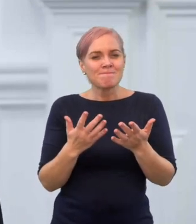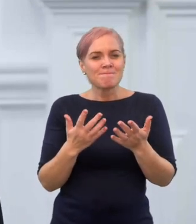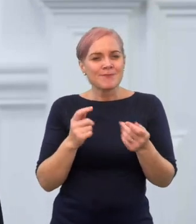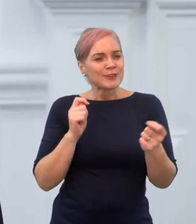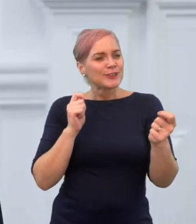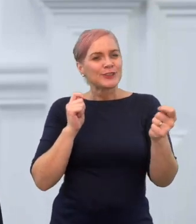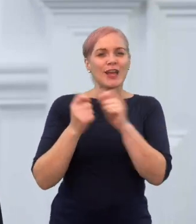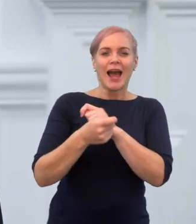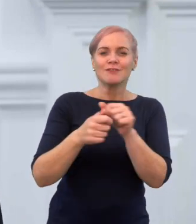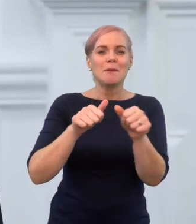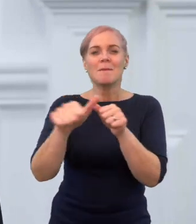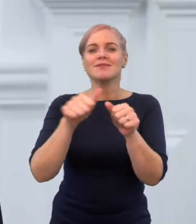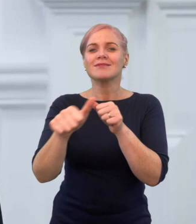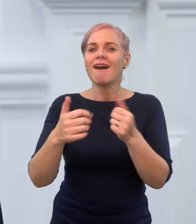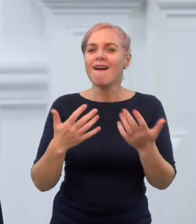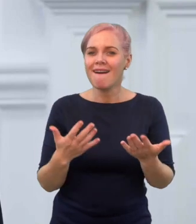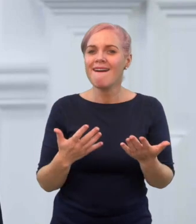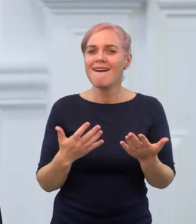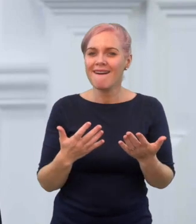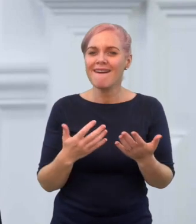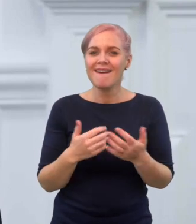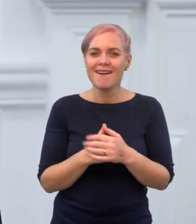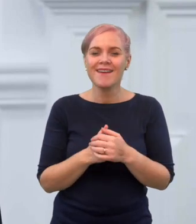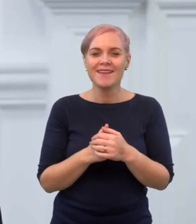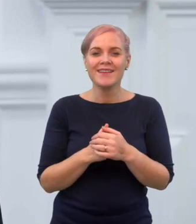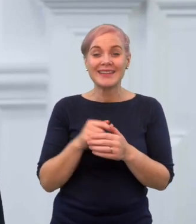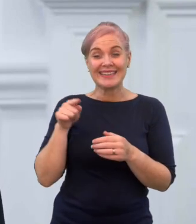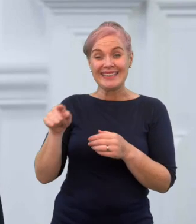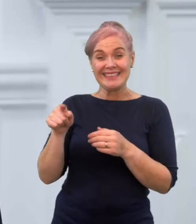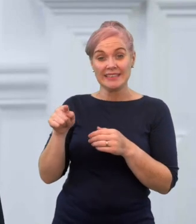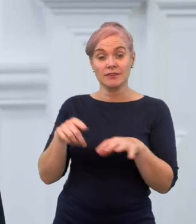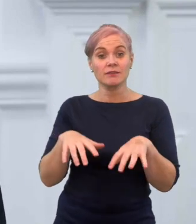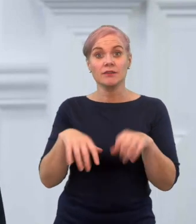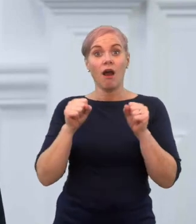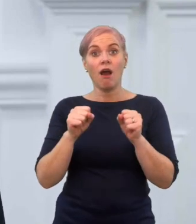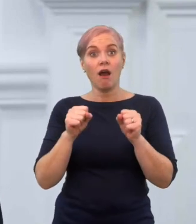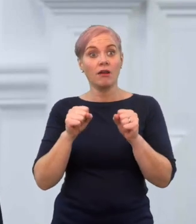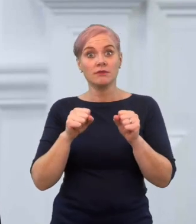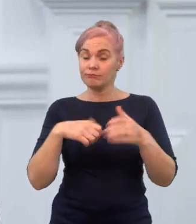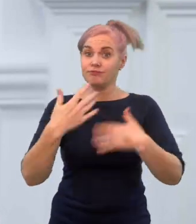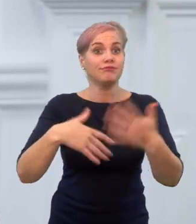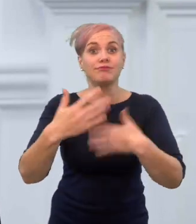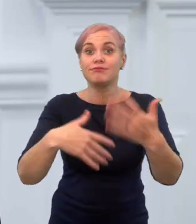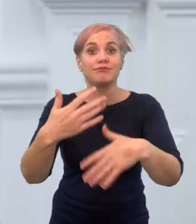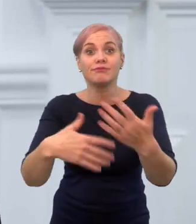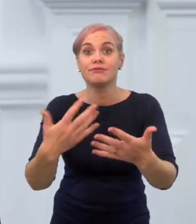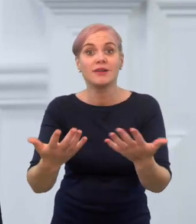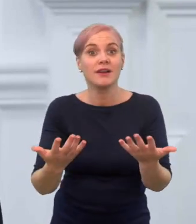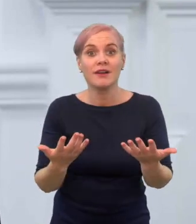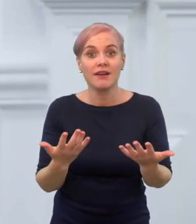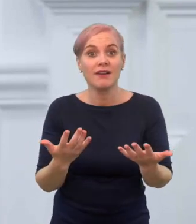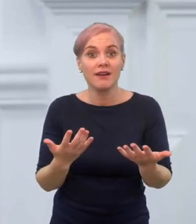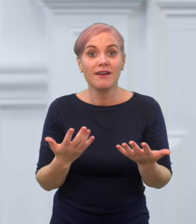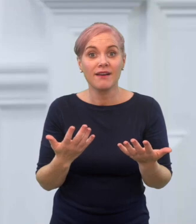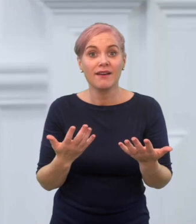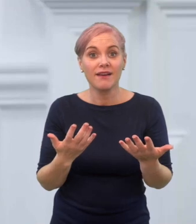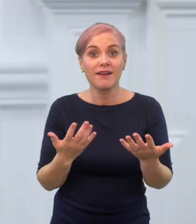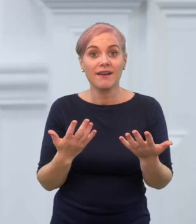know, to make a change for the better. So yeah, and he's there as a